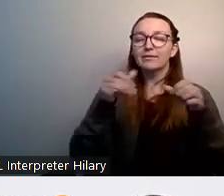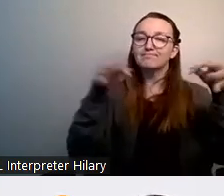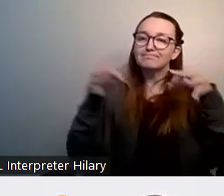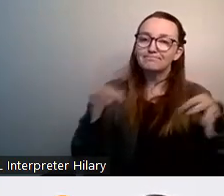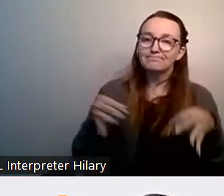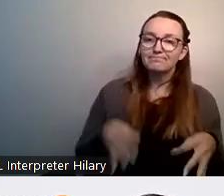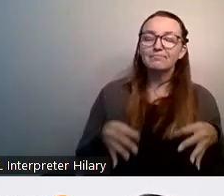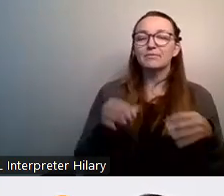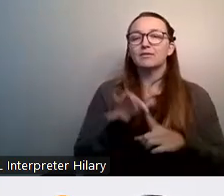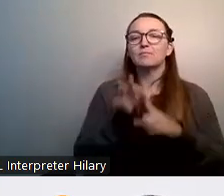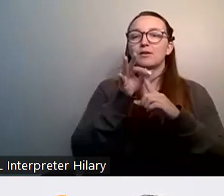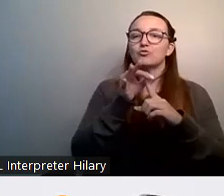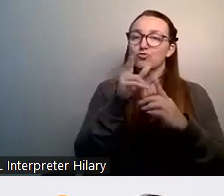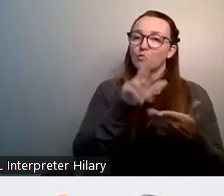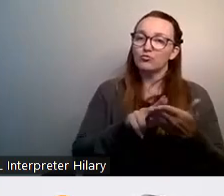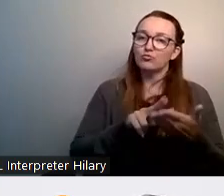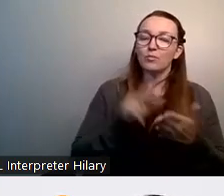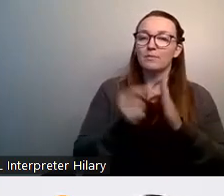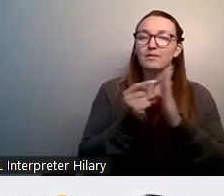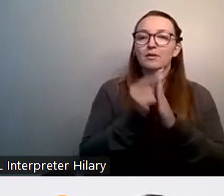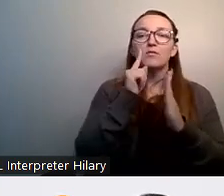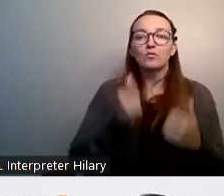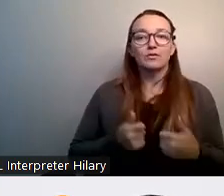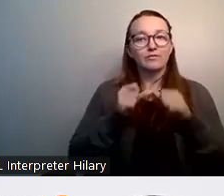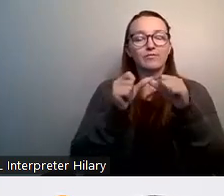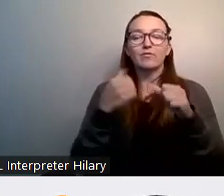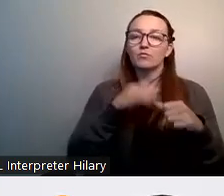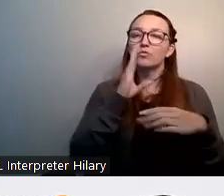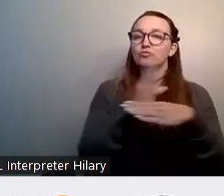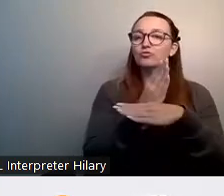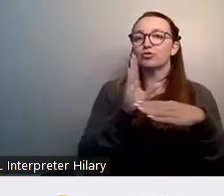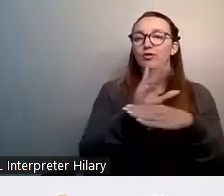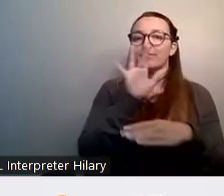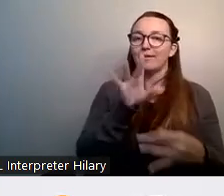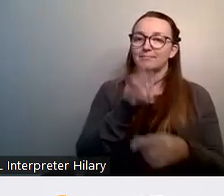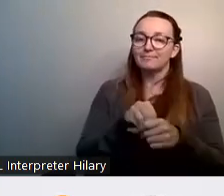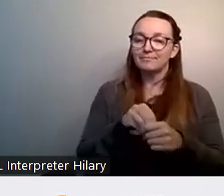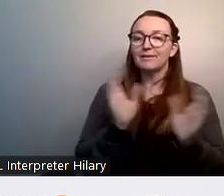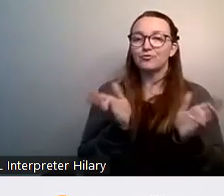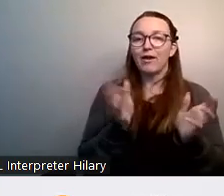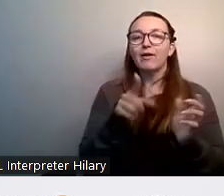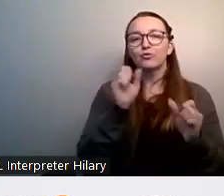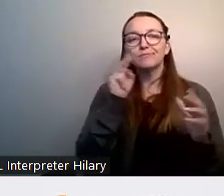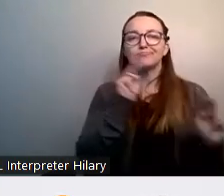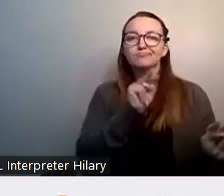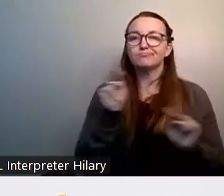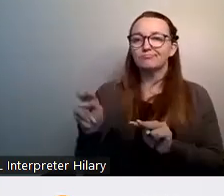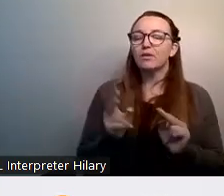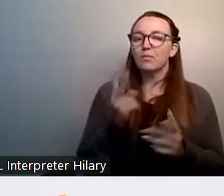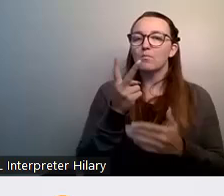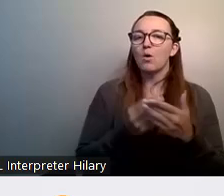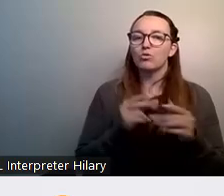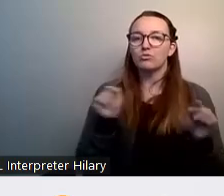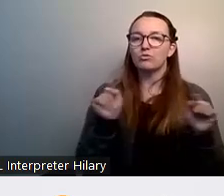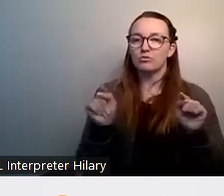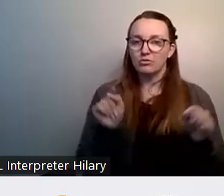for survivors. So check that out. We'll share the link in the chat and take a look at those two enrollment memos that we have for